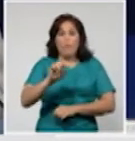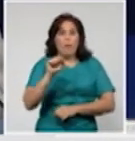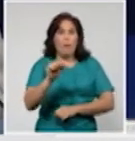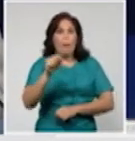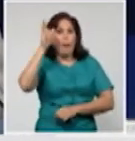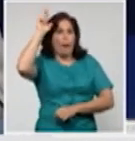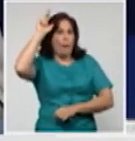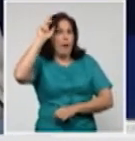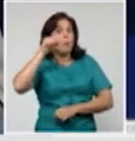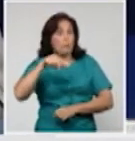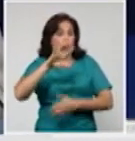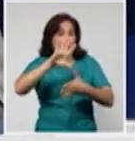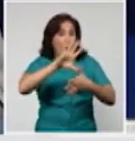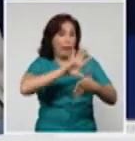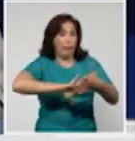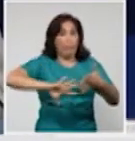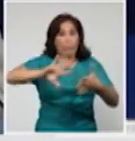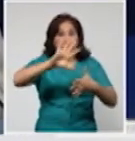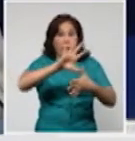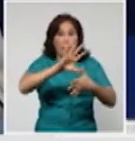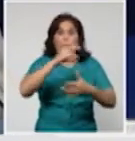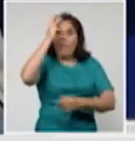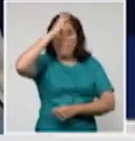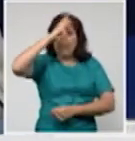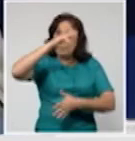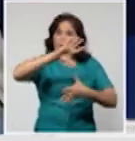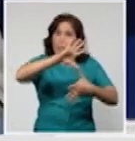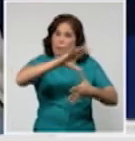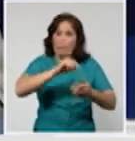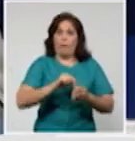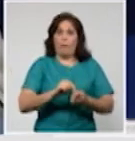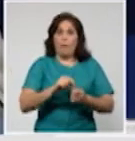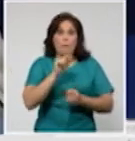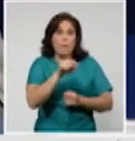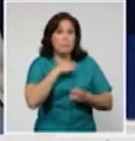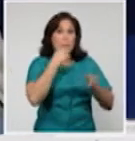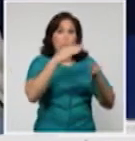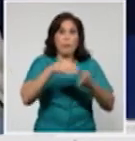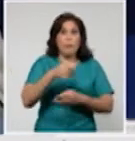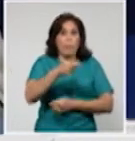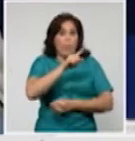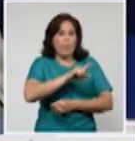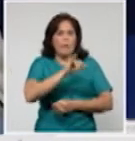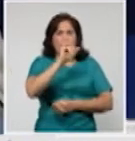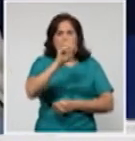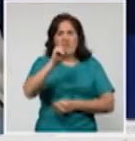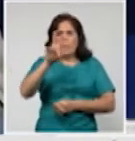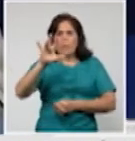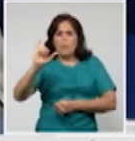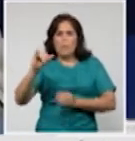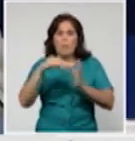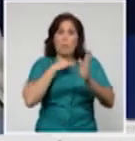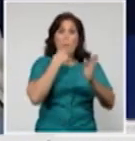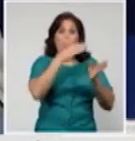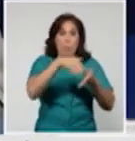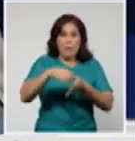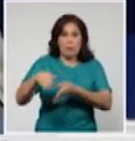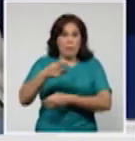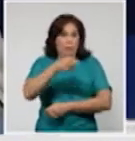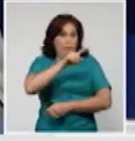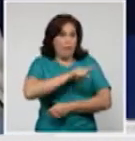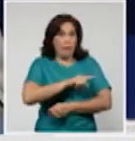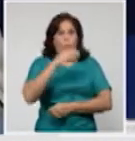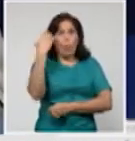3,717,156 positive cases. Then comes India, Russia, South Africa, and from our region, Peru